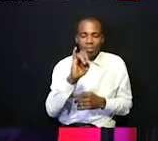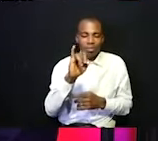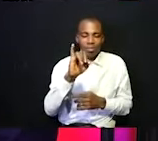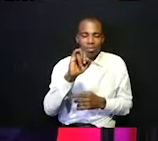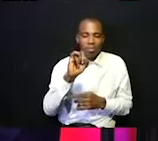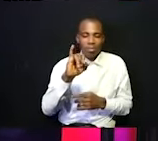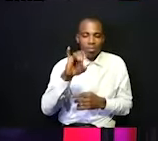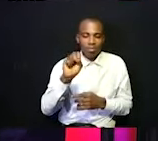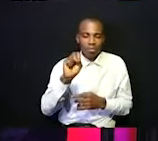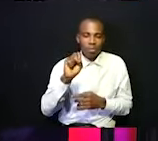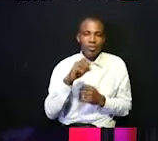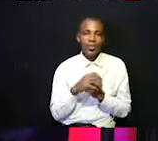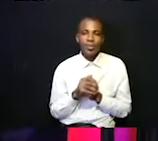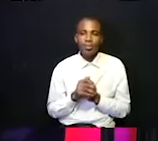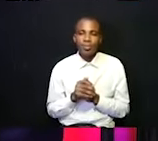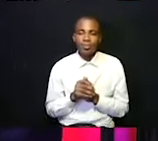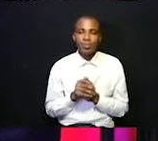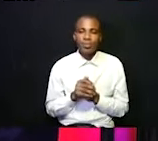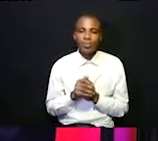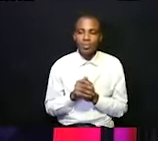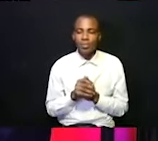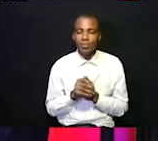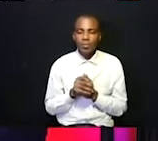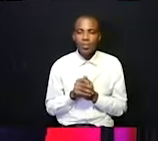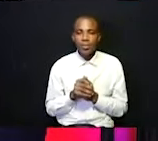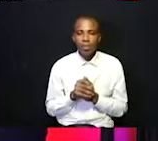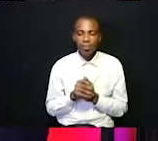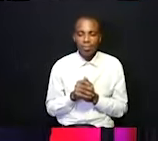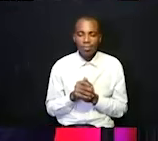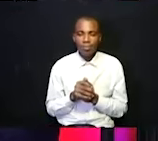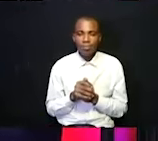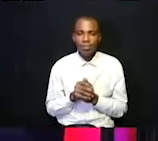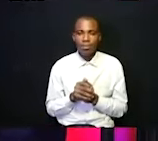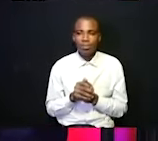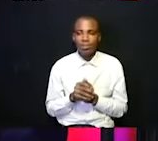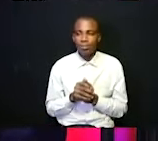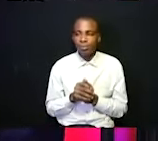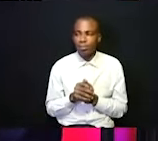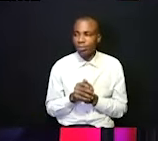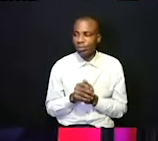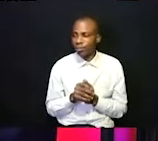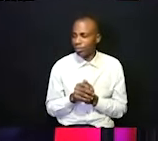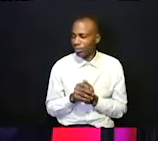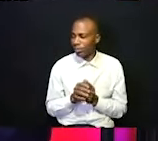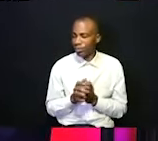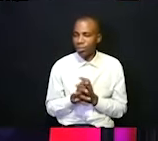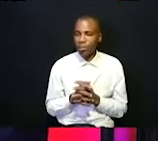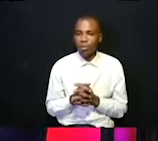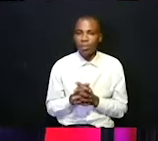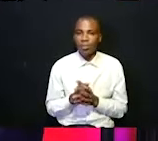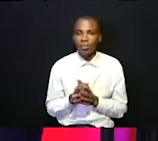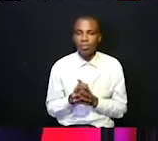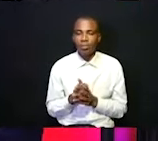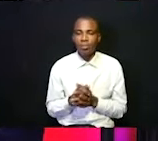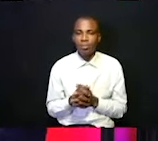won. Monkin kan say free fit ase no de obo onipa no oberima ne oba na oyo won. Na okan say ye